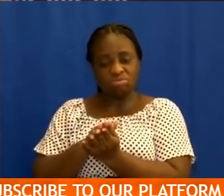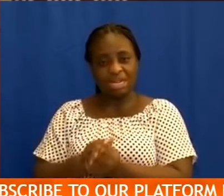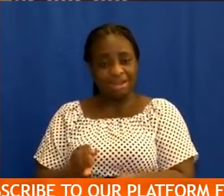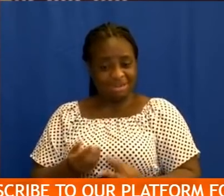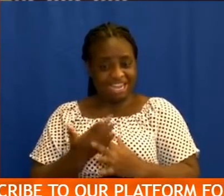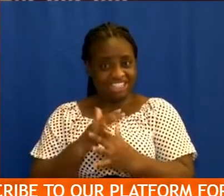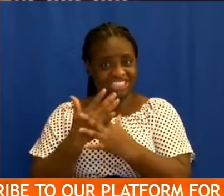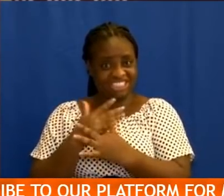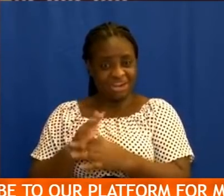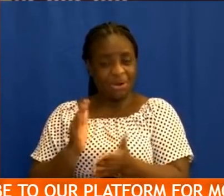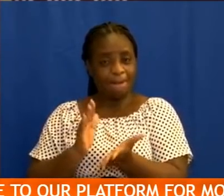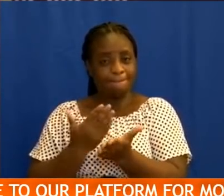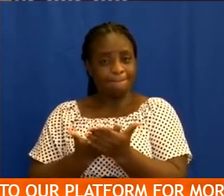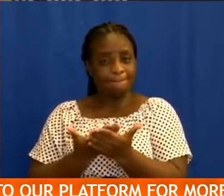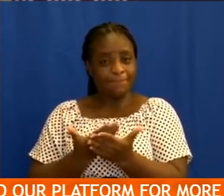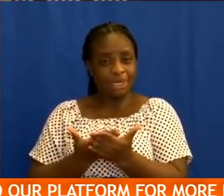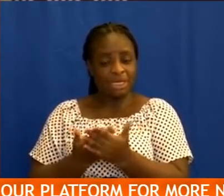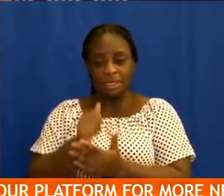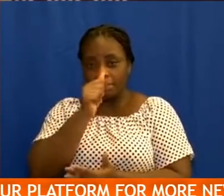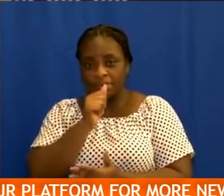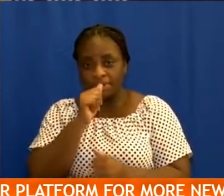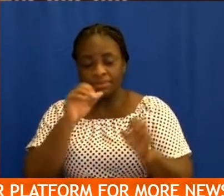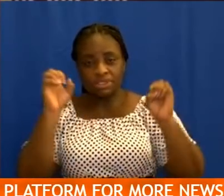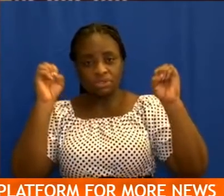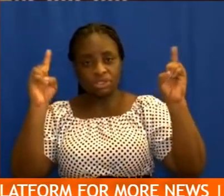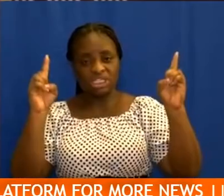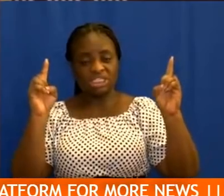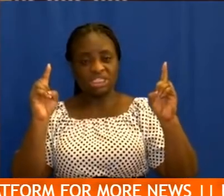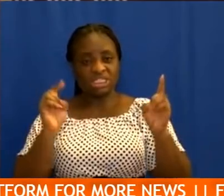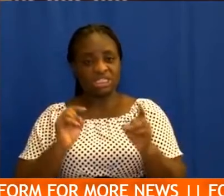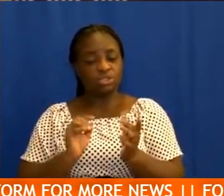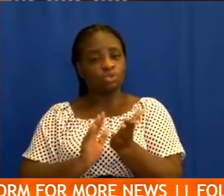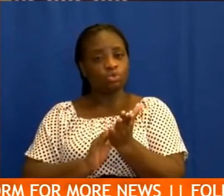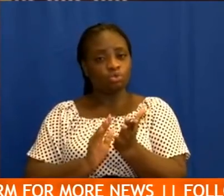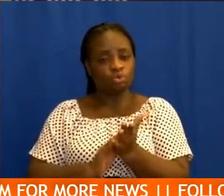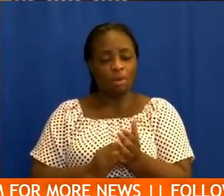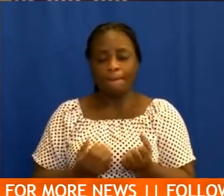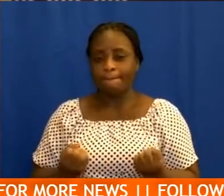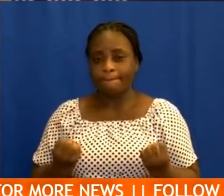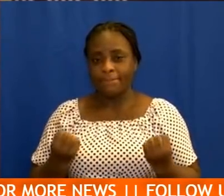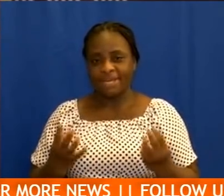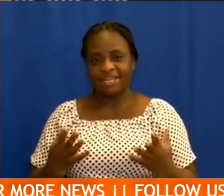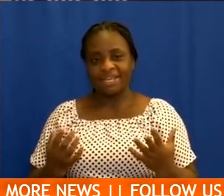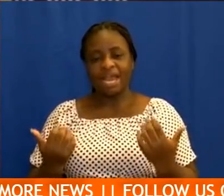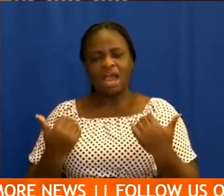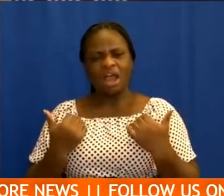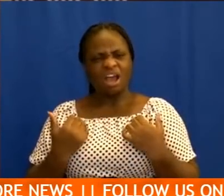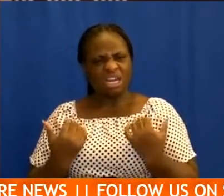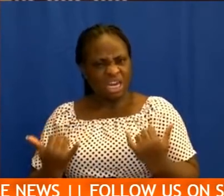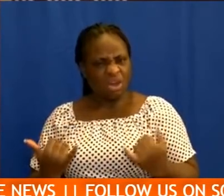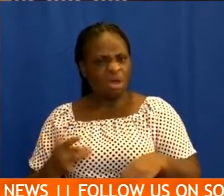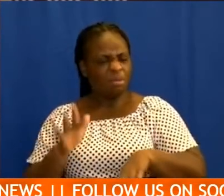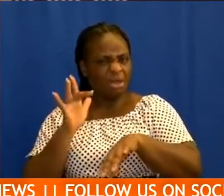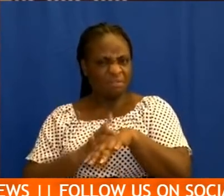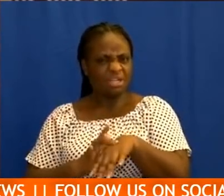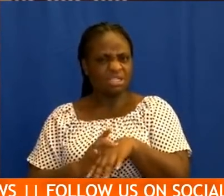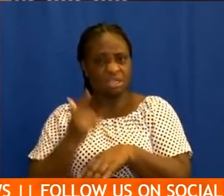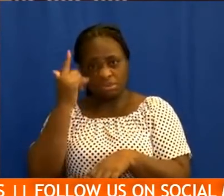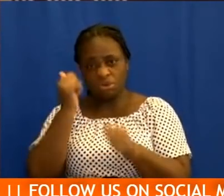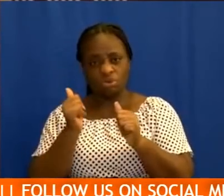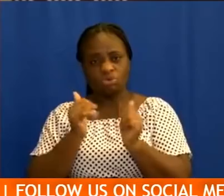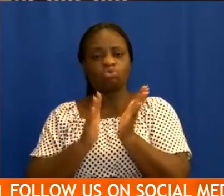started disbursements to applicants from private educational institutions, many of whom have been hard hit by the